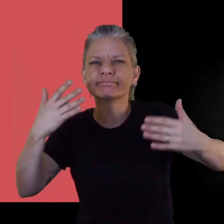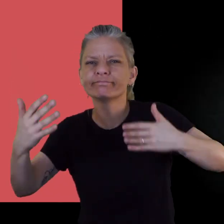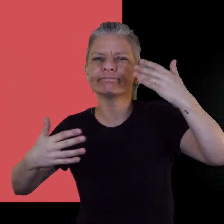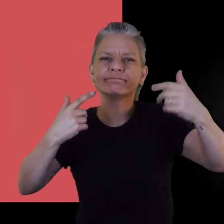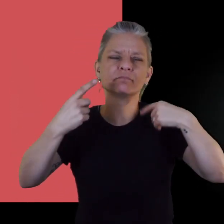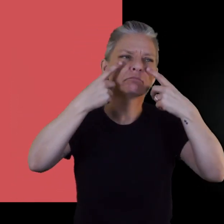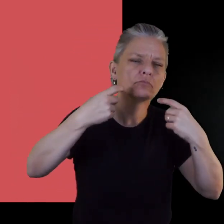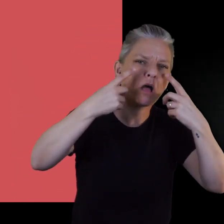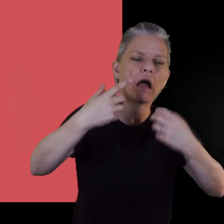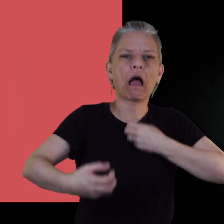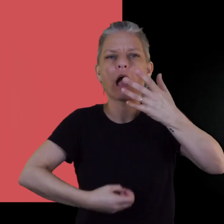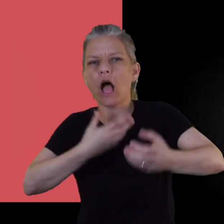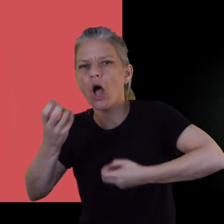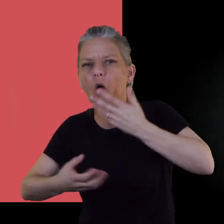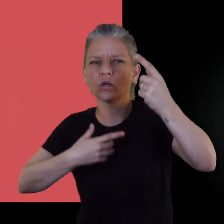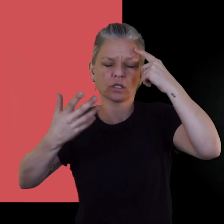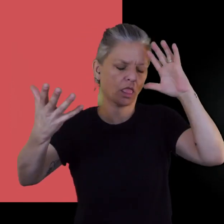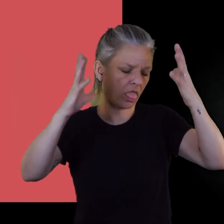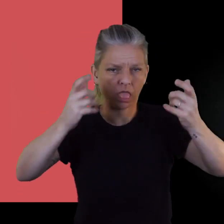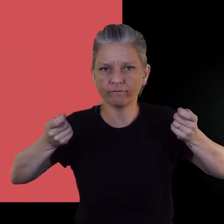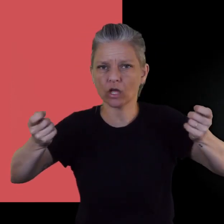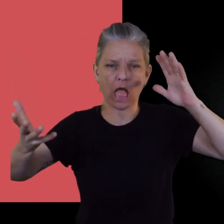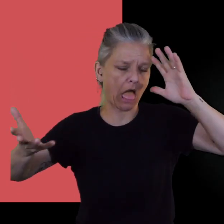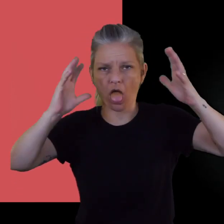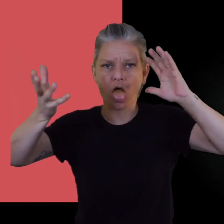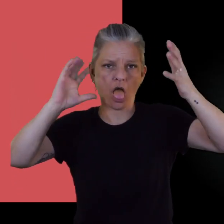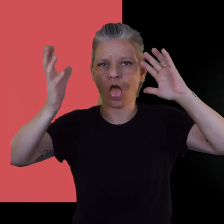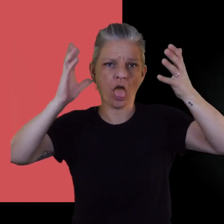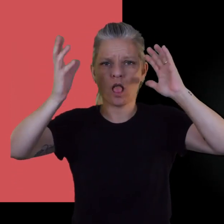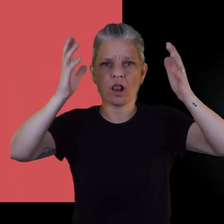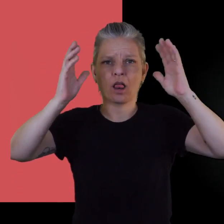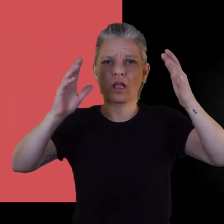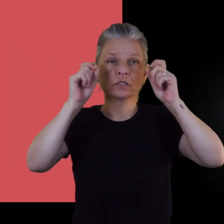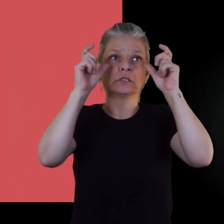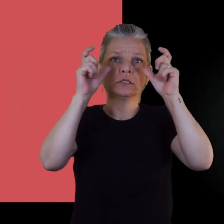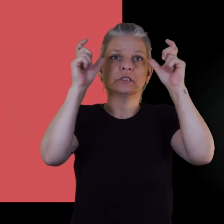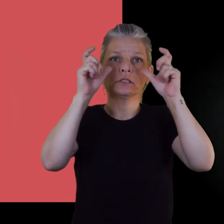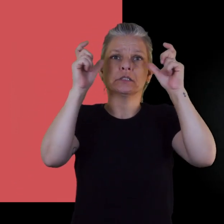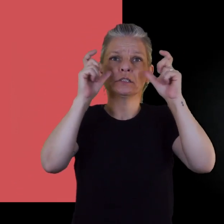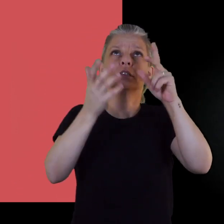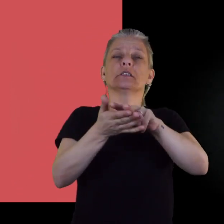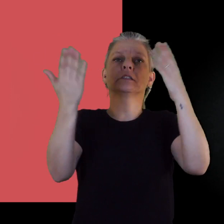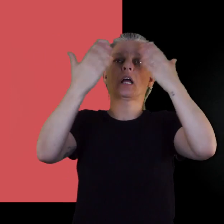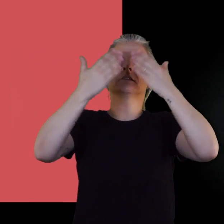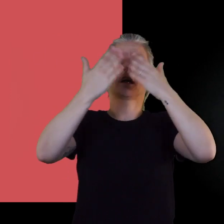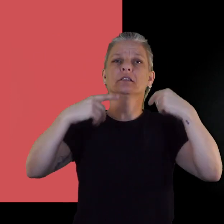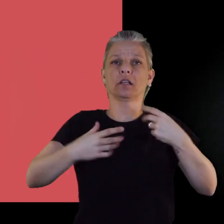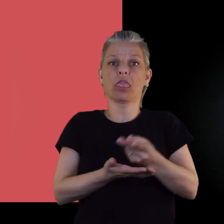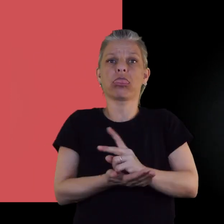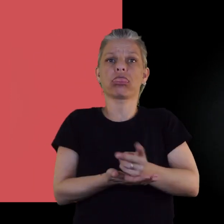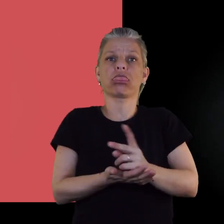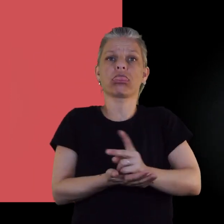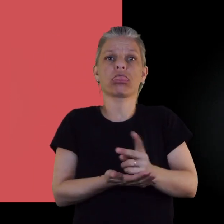out. My brain has been frying a lot. The iron is hot. Awake and alive in the dark. I'm restless. I can't see outside myself.